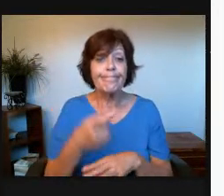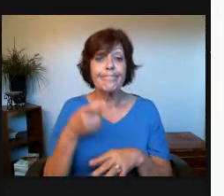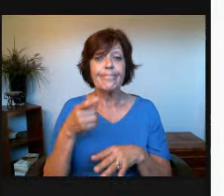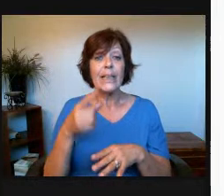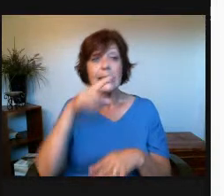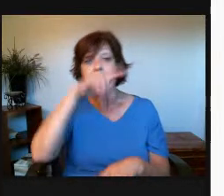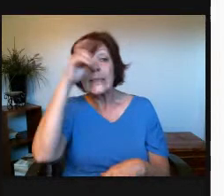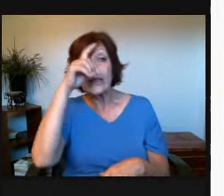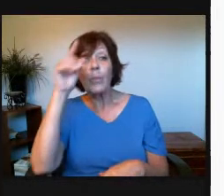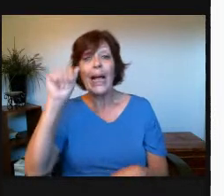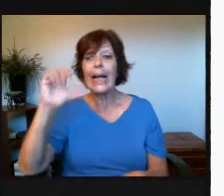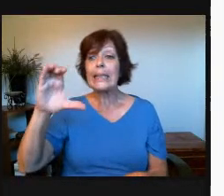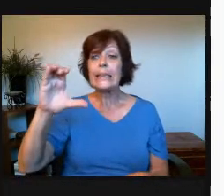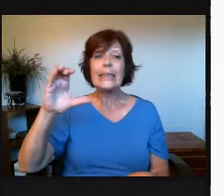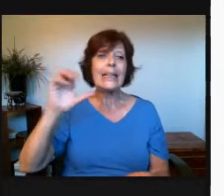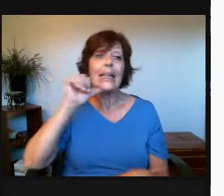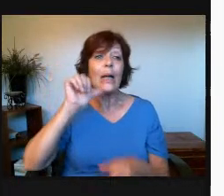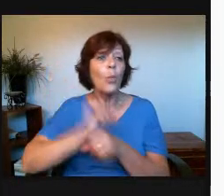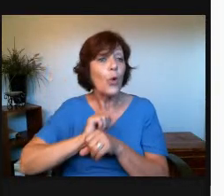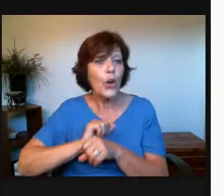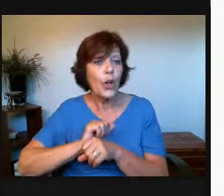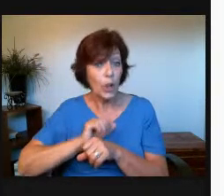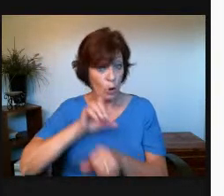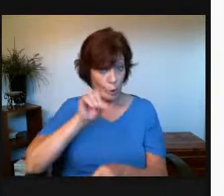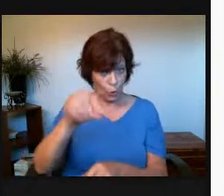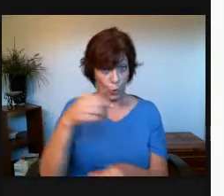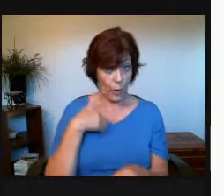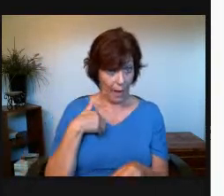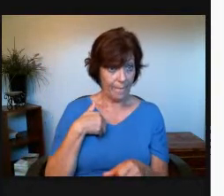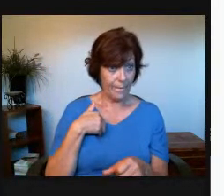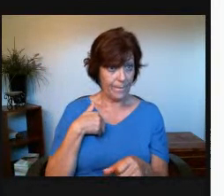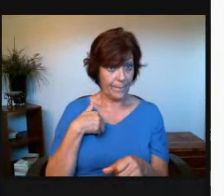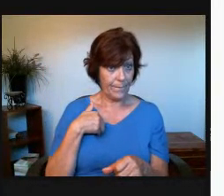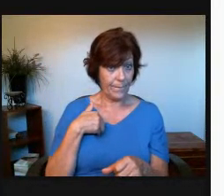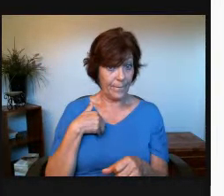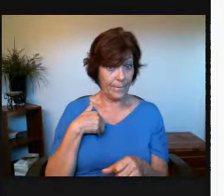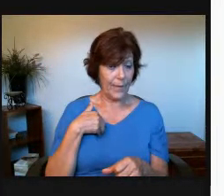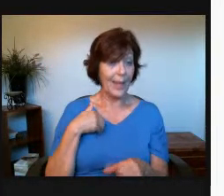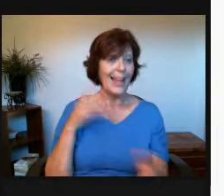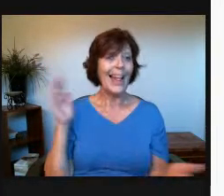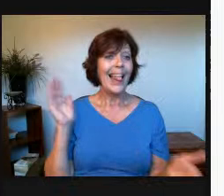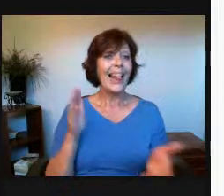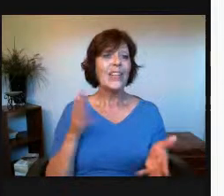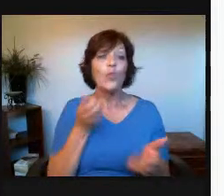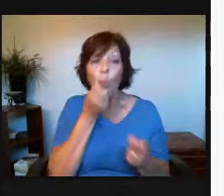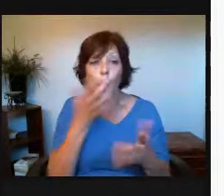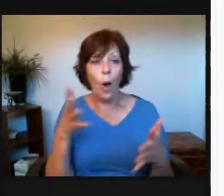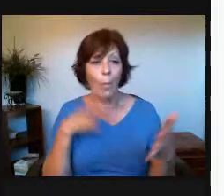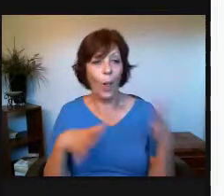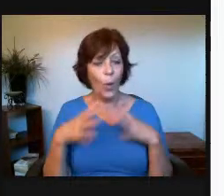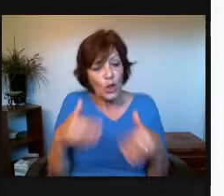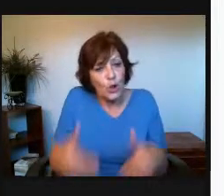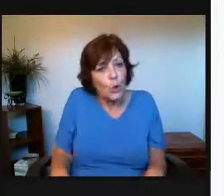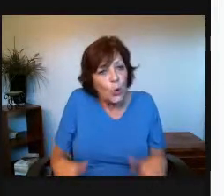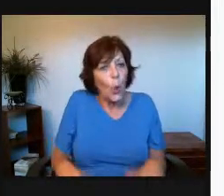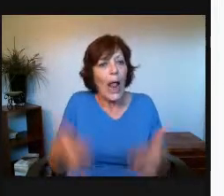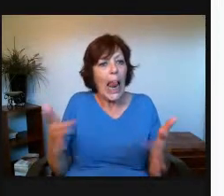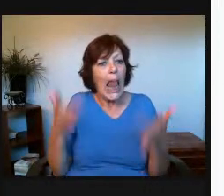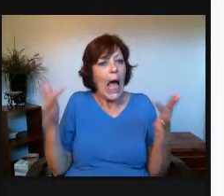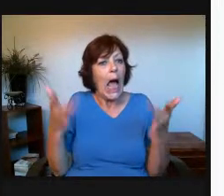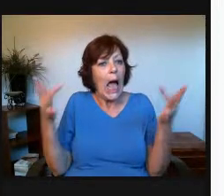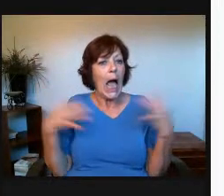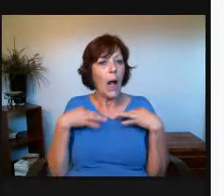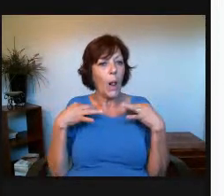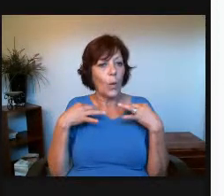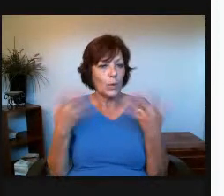summer and the air conditioning isn't working, do you have less warm clothes to wear? Do you have some shorts in there? Do you have things to wear that'll